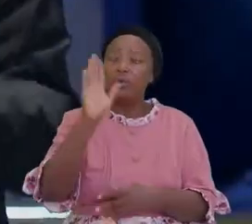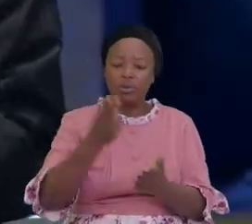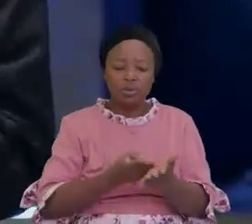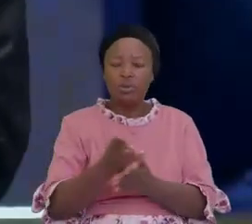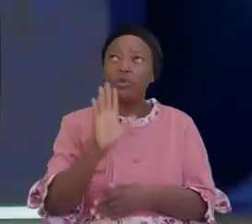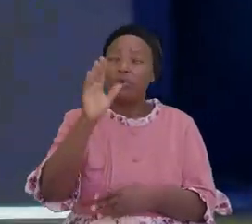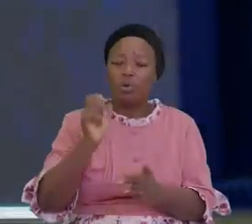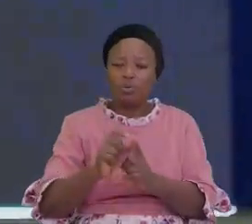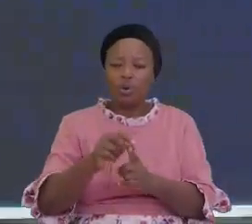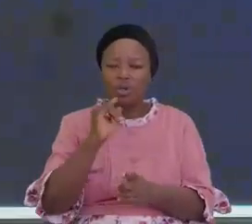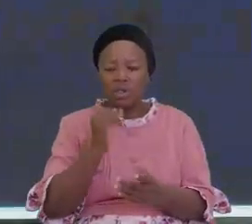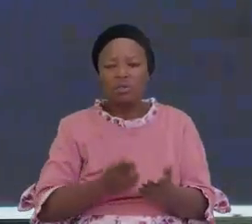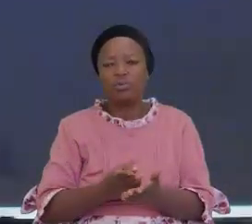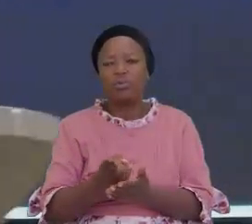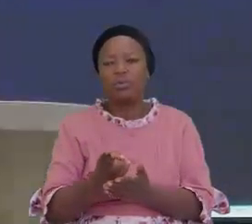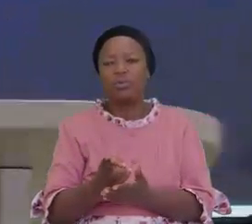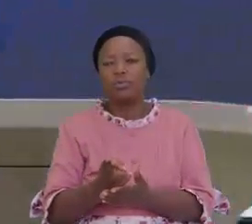word is truth.